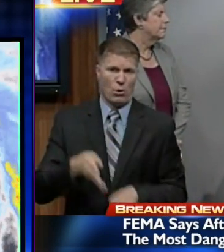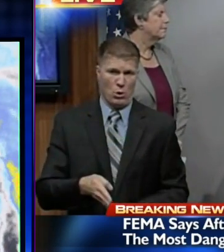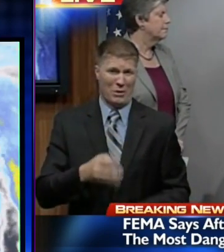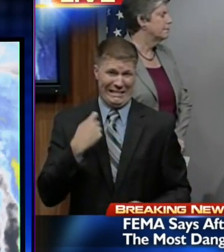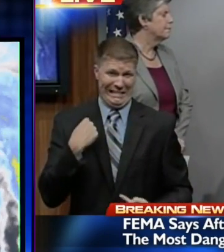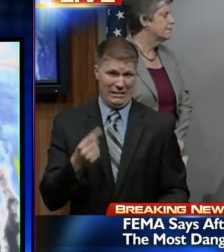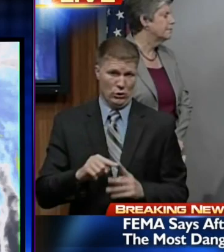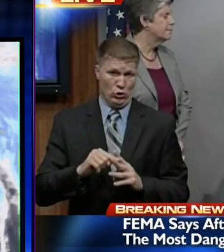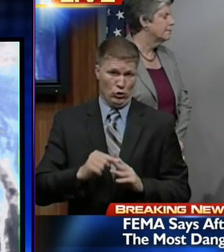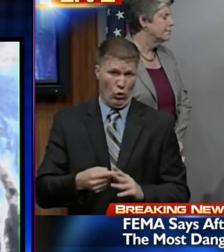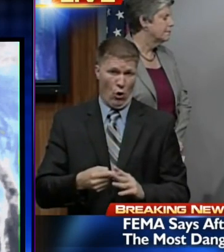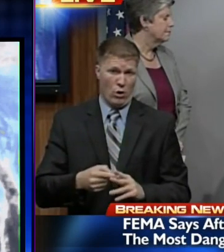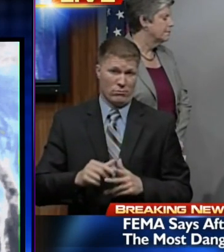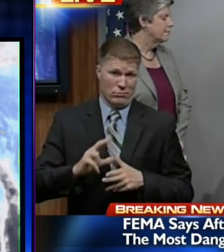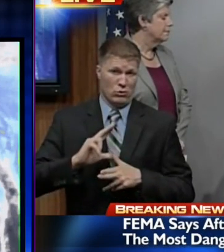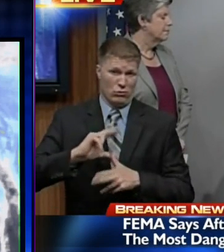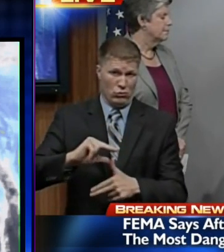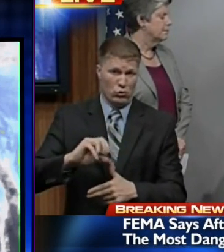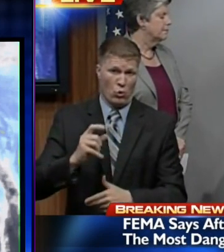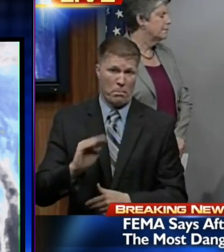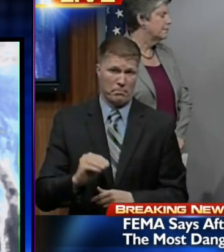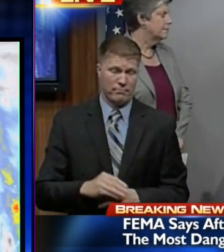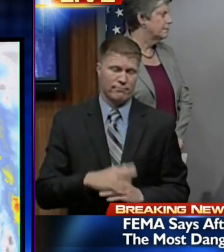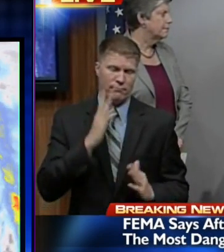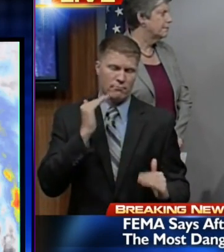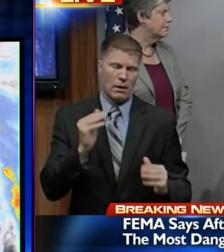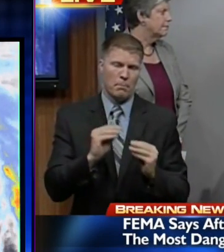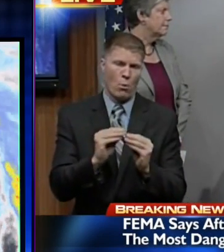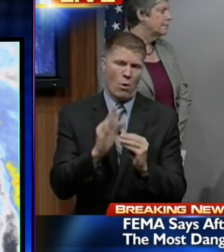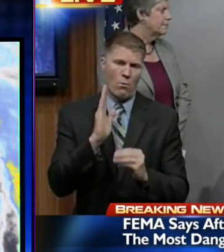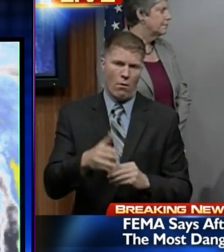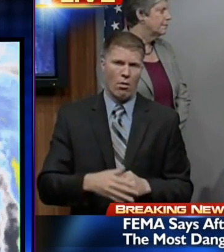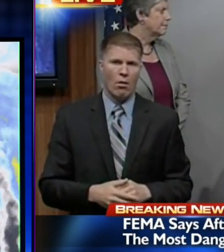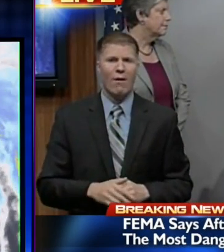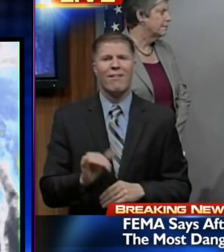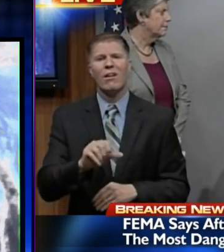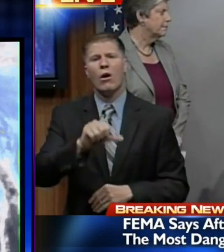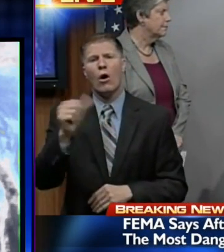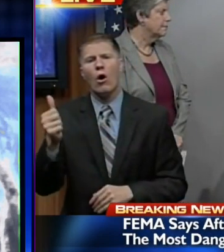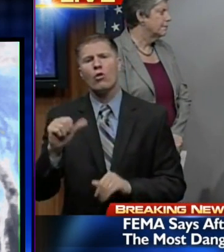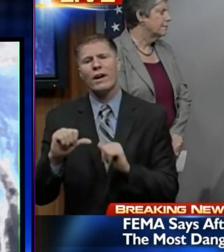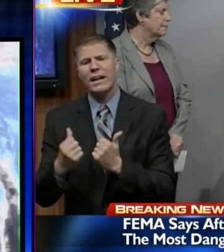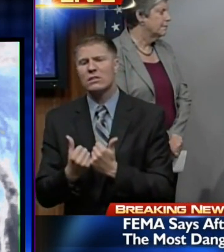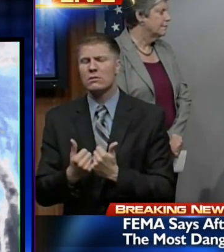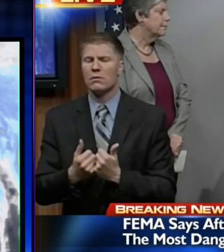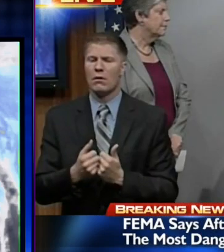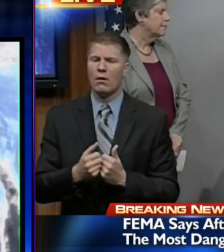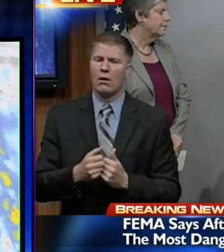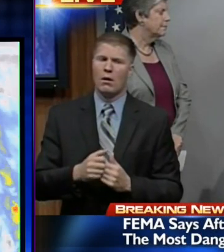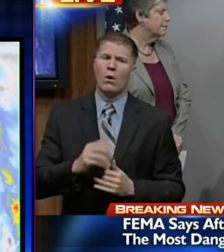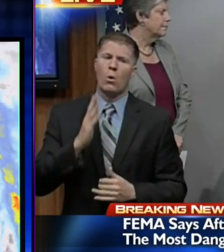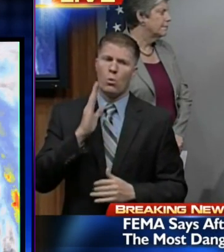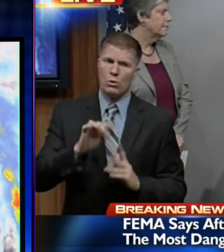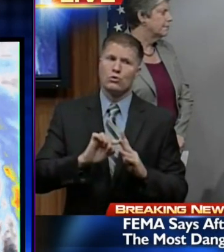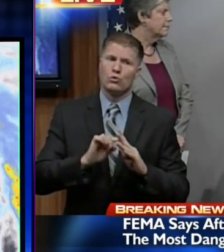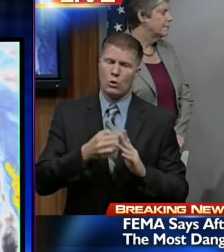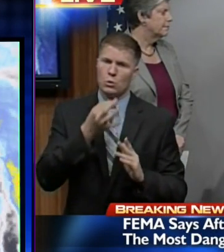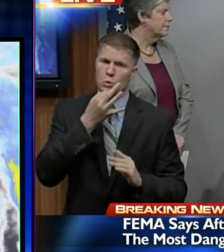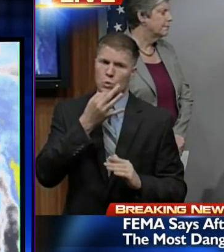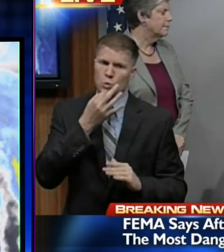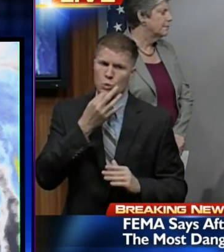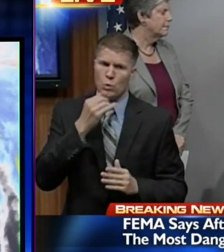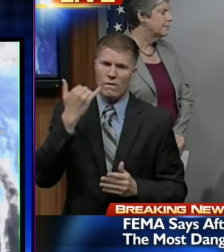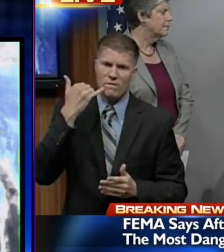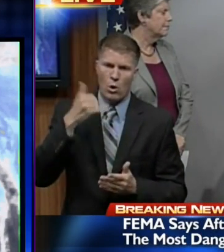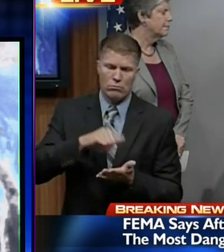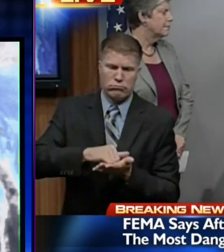so we expect that to grow. Like every other agency at times like this, the phones are probably going to start ringing off the hook. So